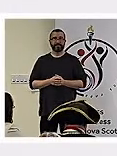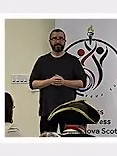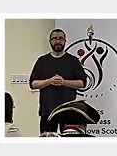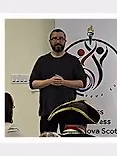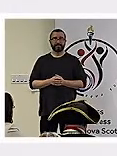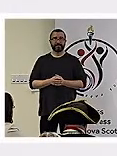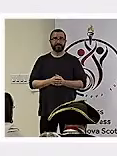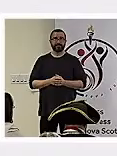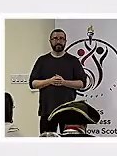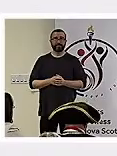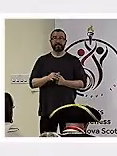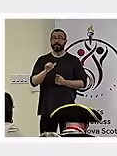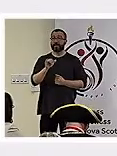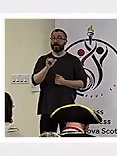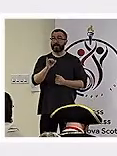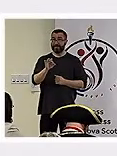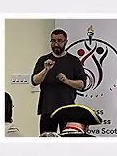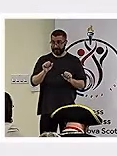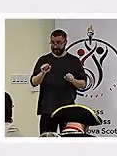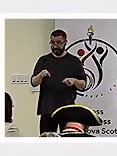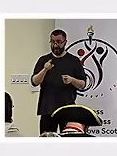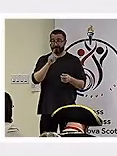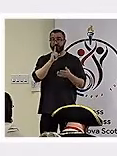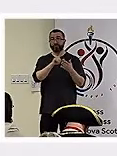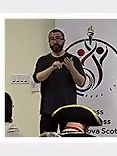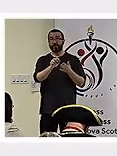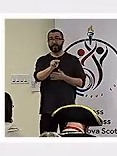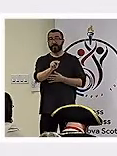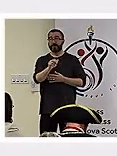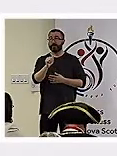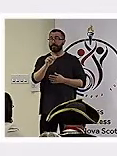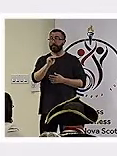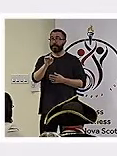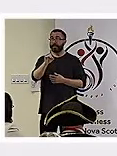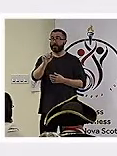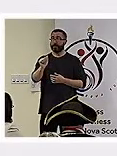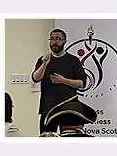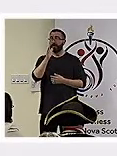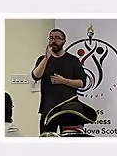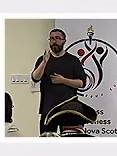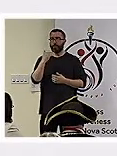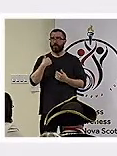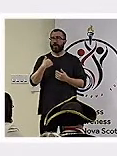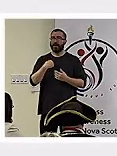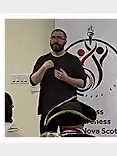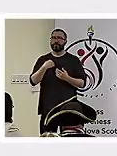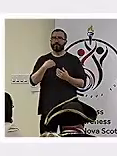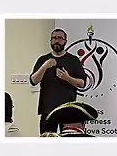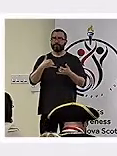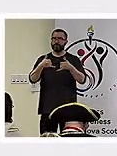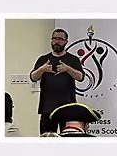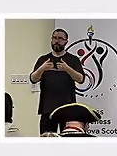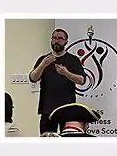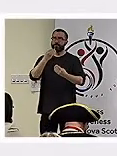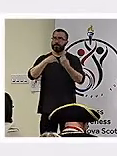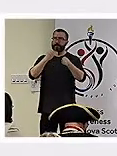check in with Amanda, and we will have the scholarship luncheon on the live streaming this Friday as